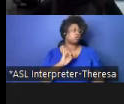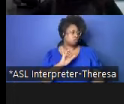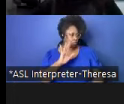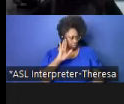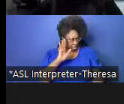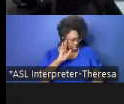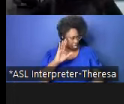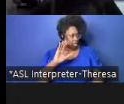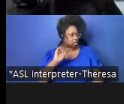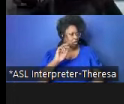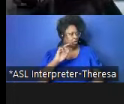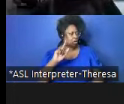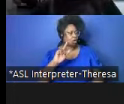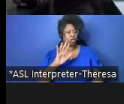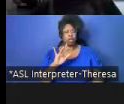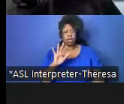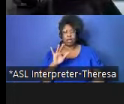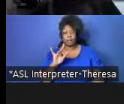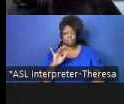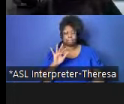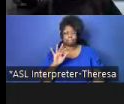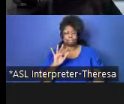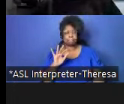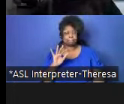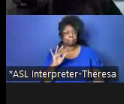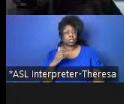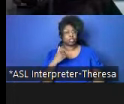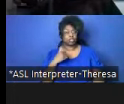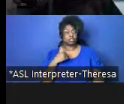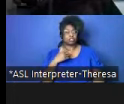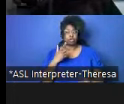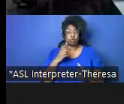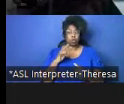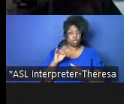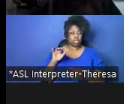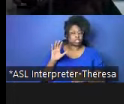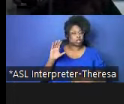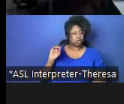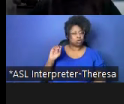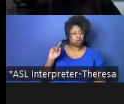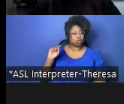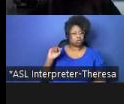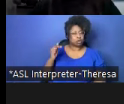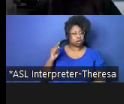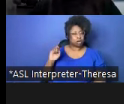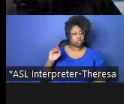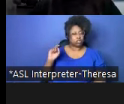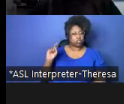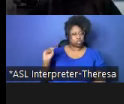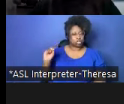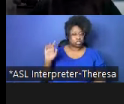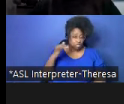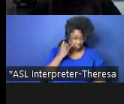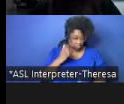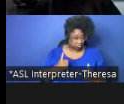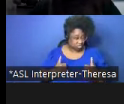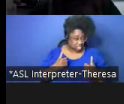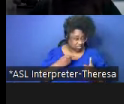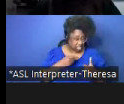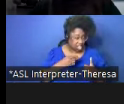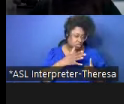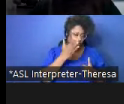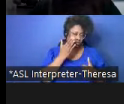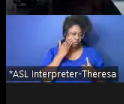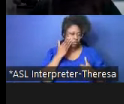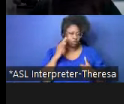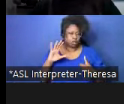hello, Carl. Yeah, what we were looking at down there, you're living on Cottage Street, you're probably familiar with 5th Street pumping station.